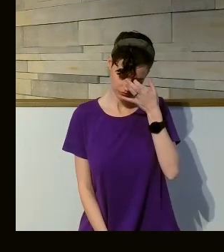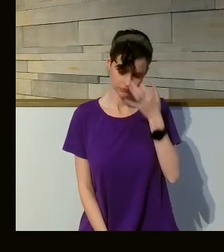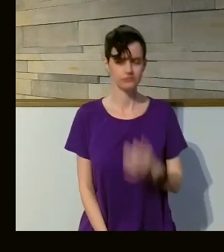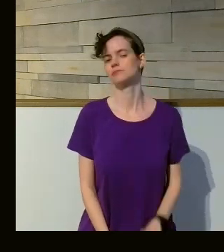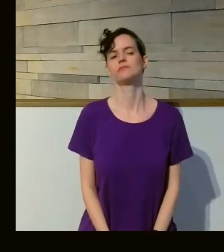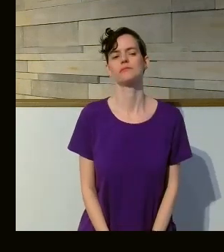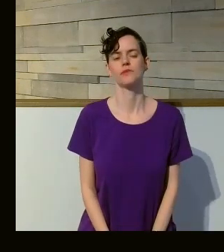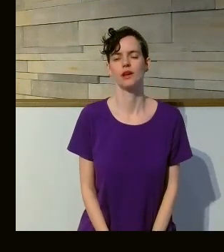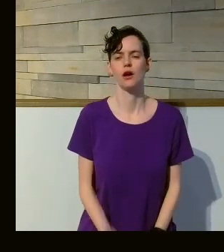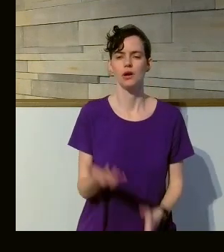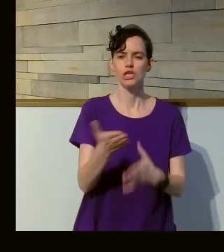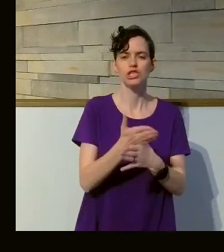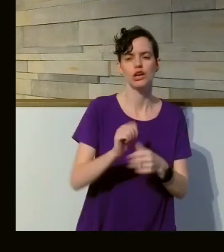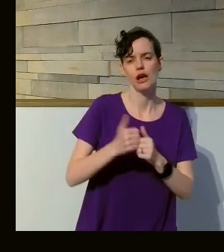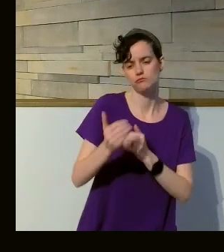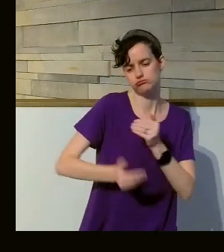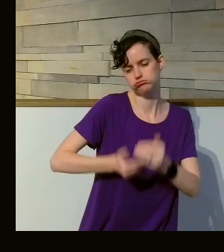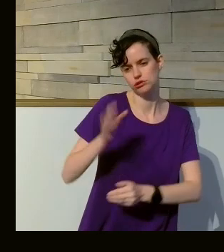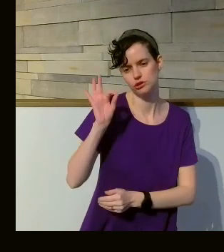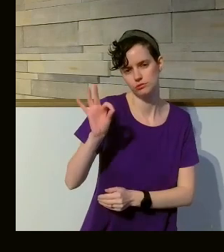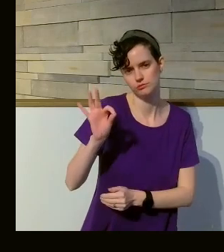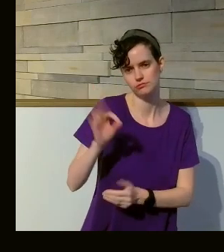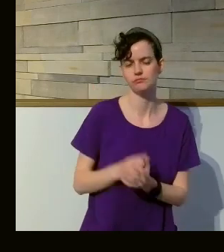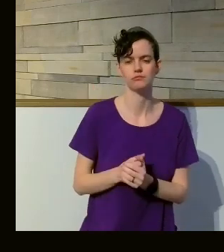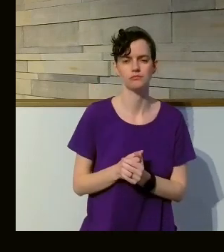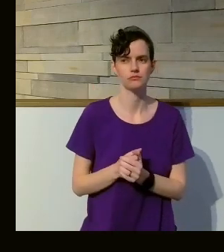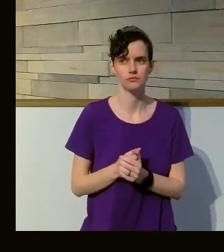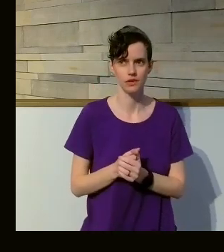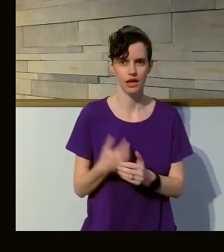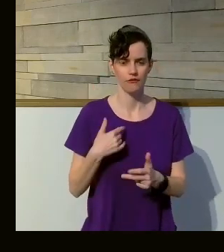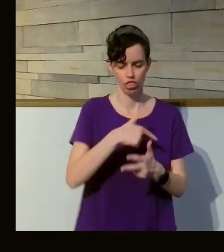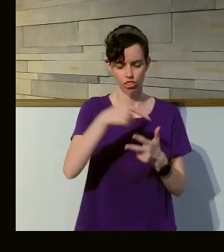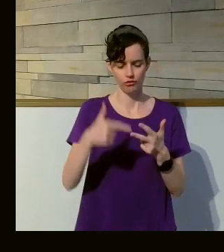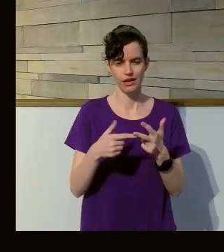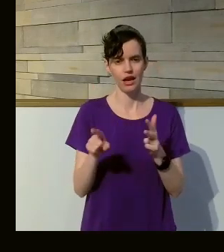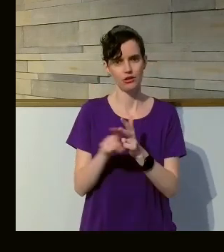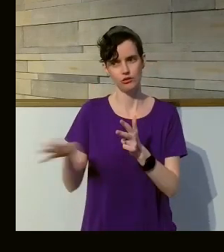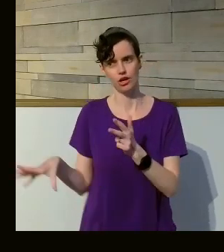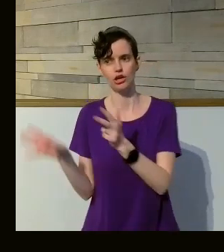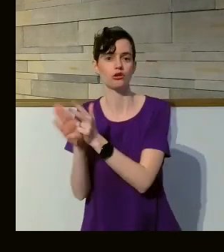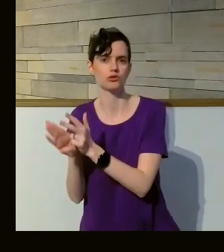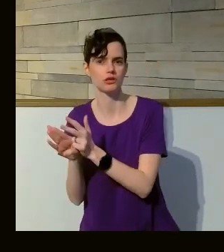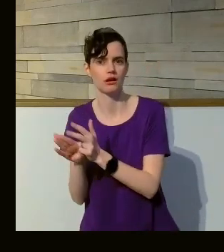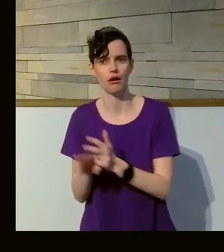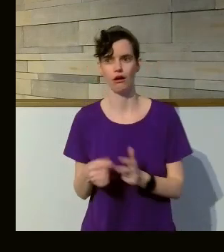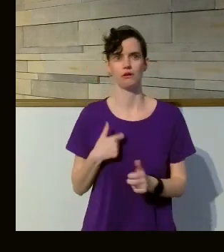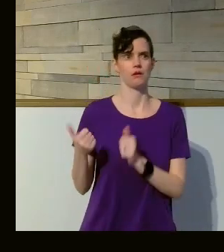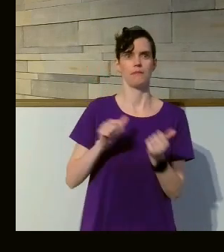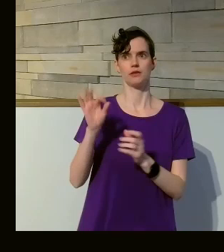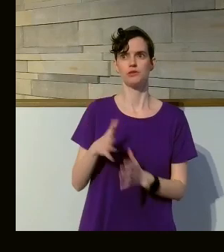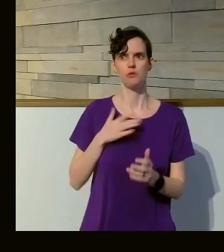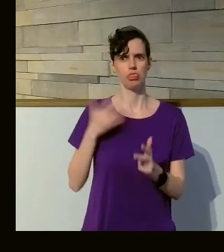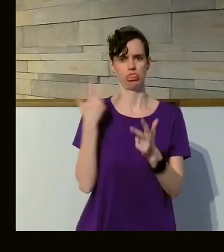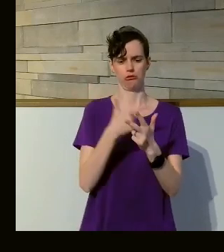So let me just share with you how we're going to walk through the service, all right, the sermon here. We're going to have 3 points and a conclusion, all right? I know, a Baptist preacher with